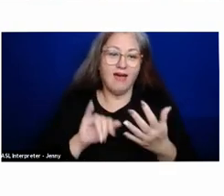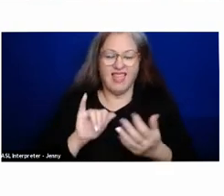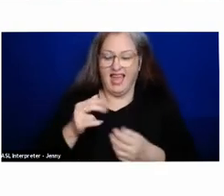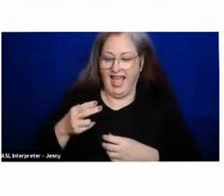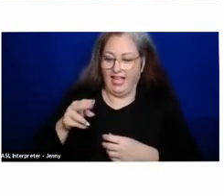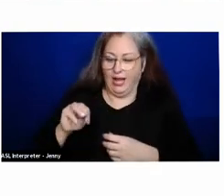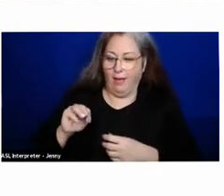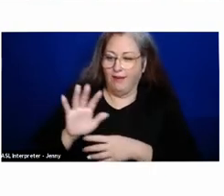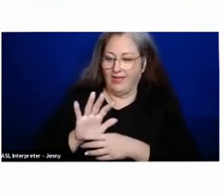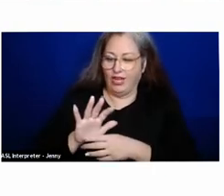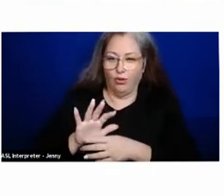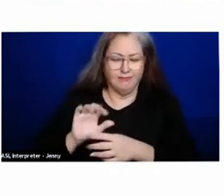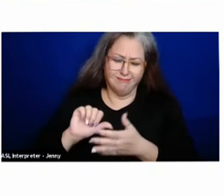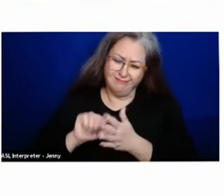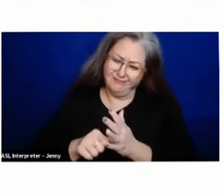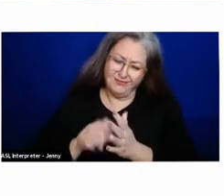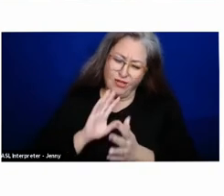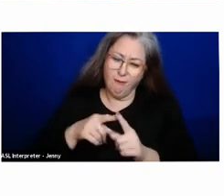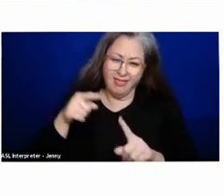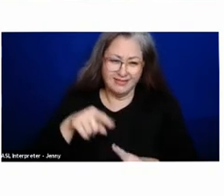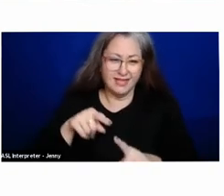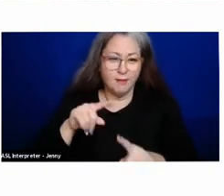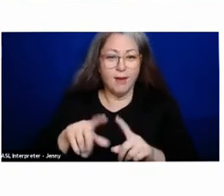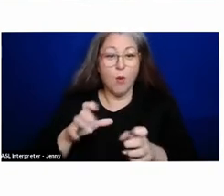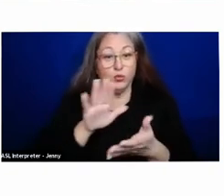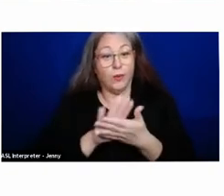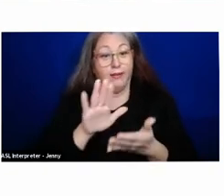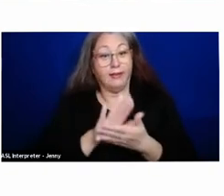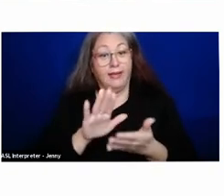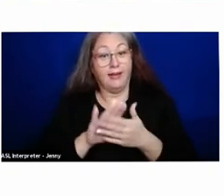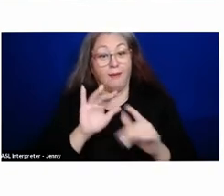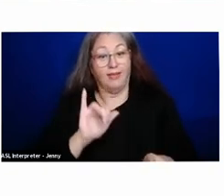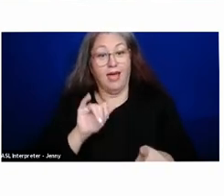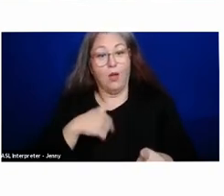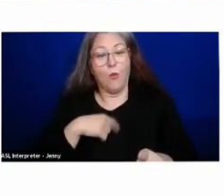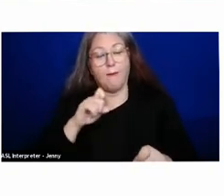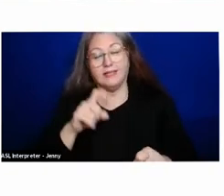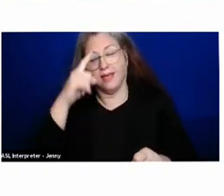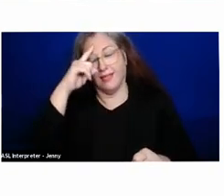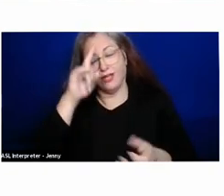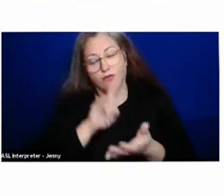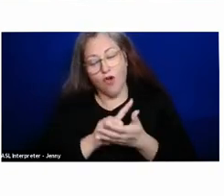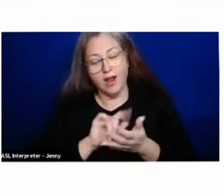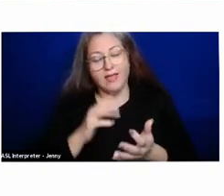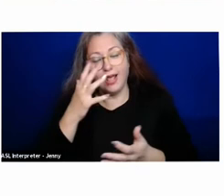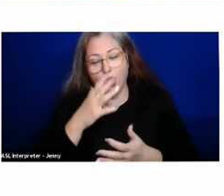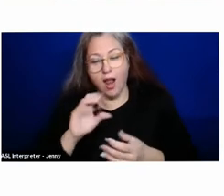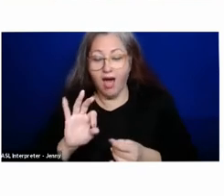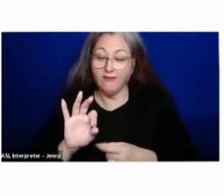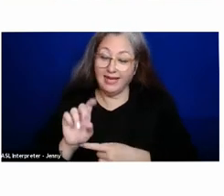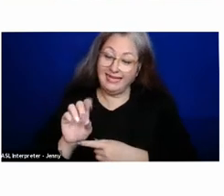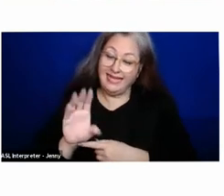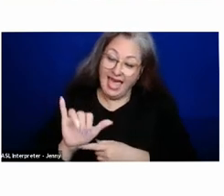aesthetic. But if we are going to clean up fashion's waste crisis, then we are going to need to fall in love with the aesthetics of decay and